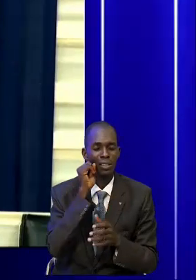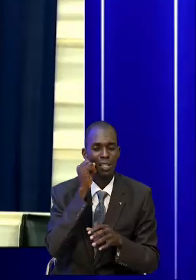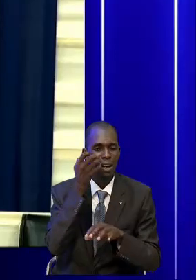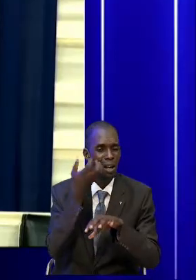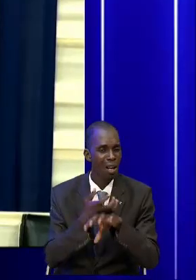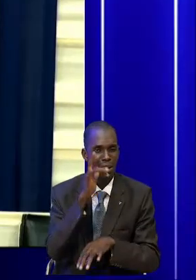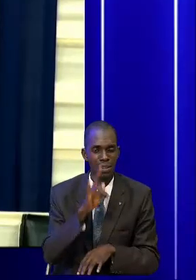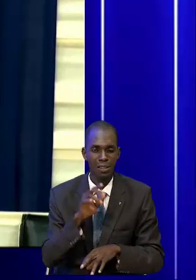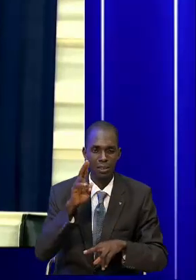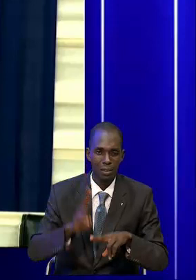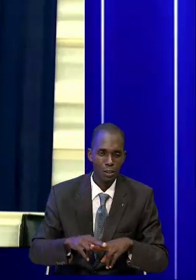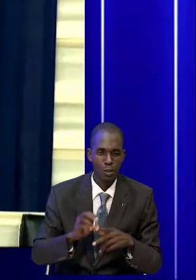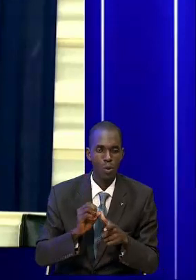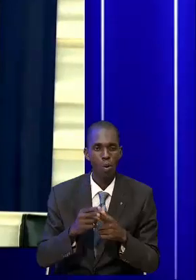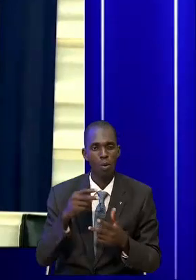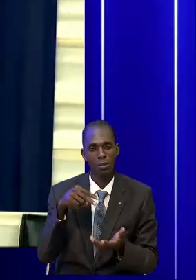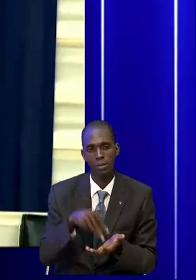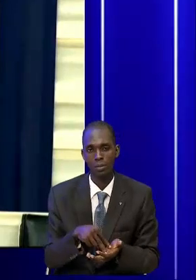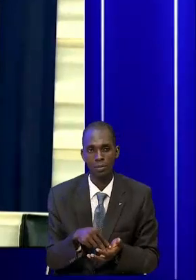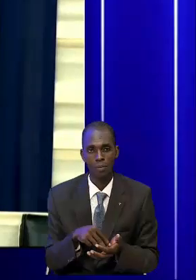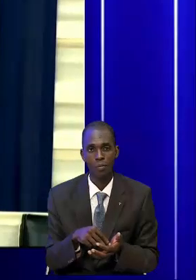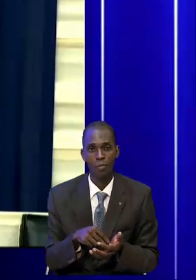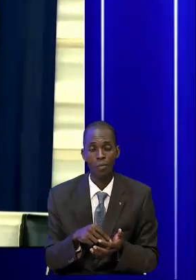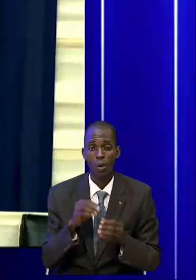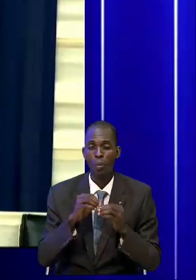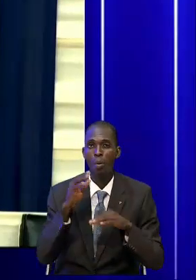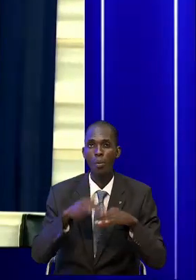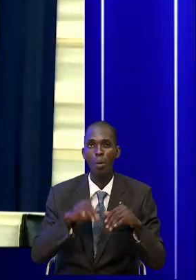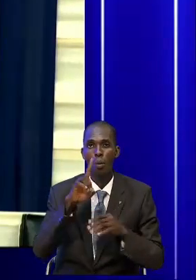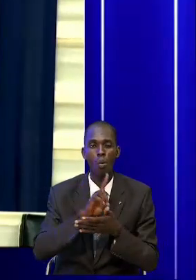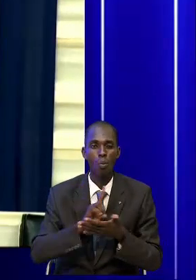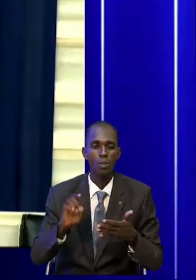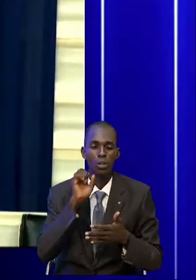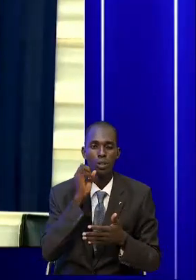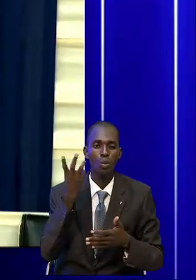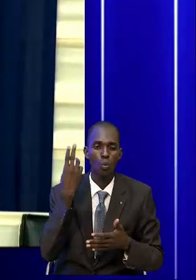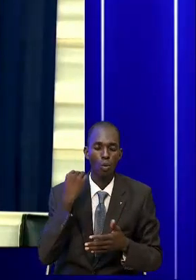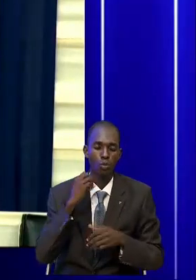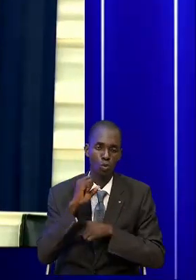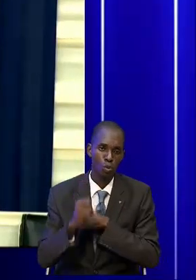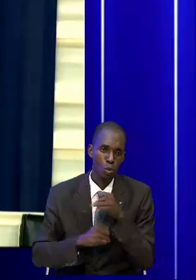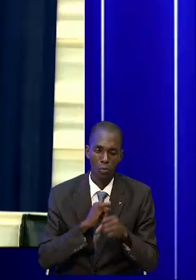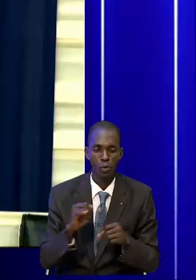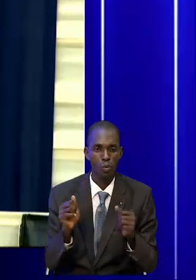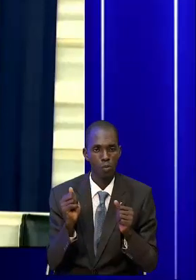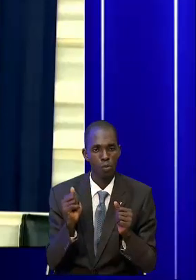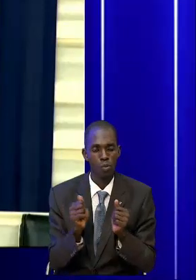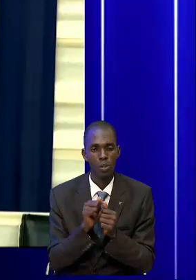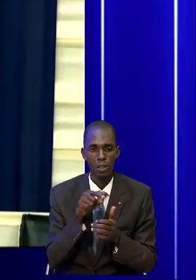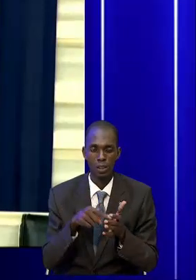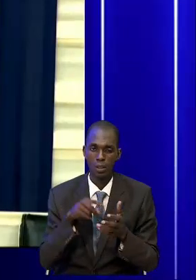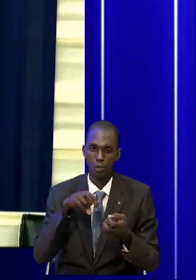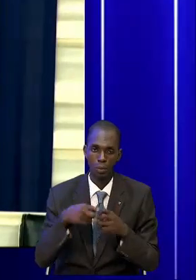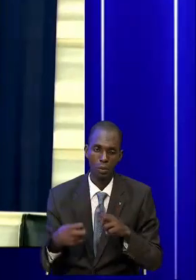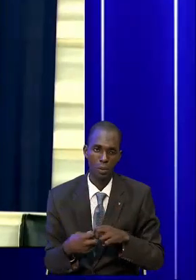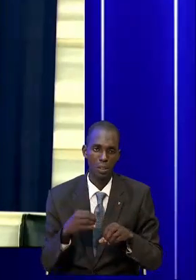body. To the extent that I hardly sit down, I hardly stand up. More than